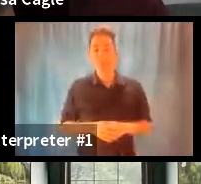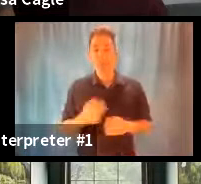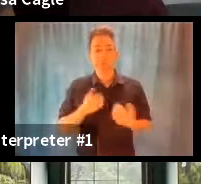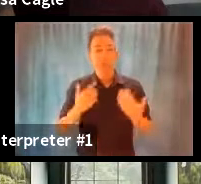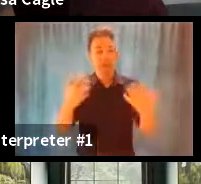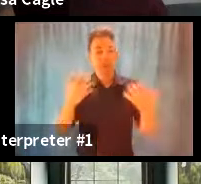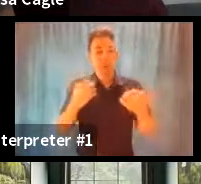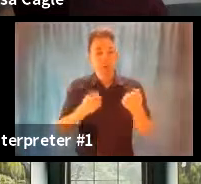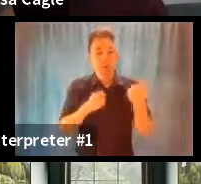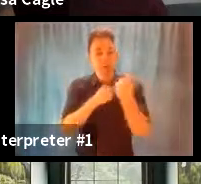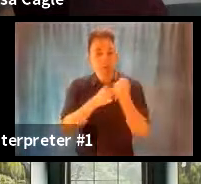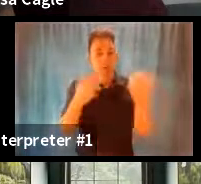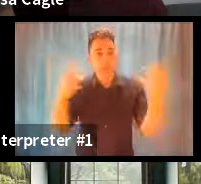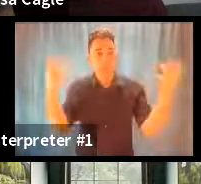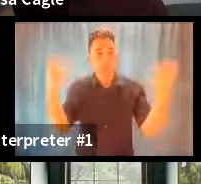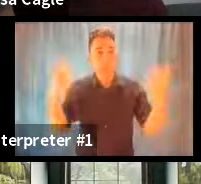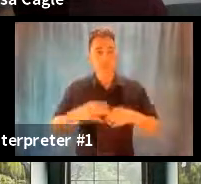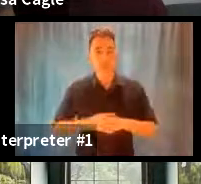for is $2